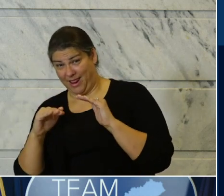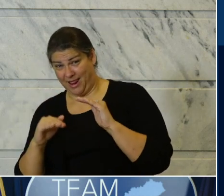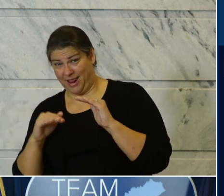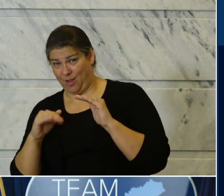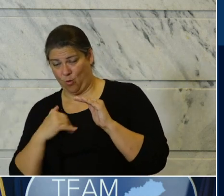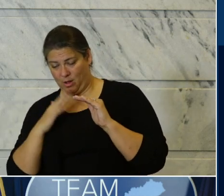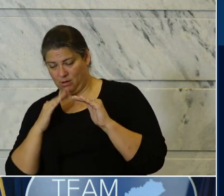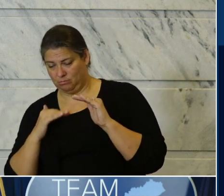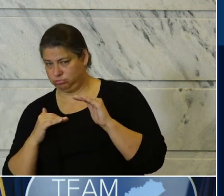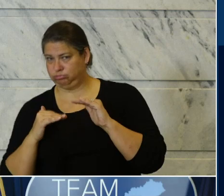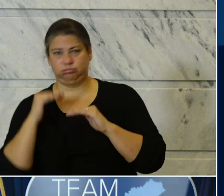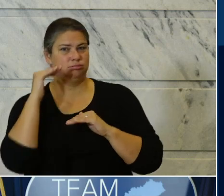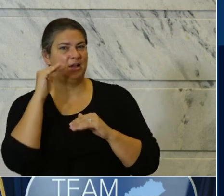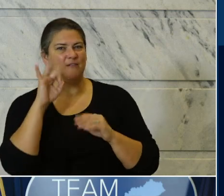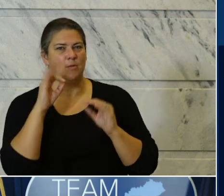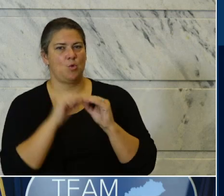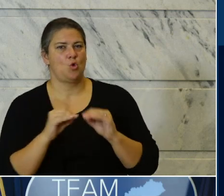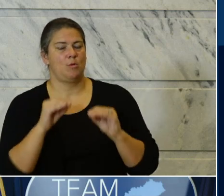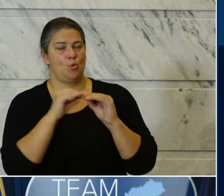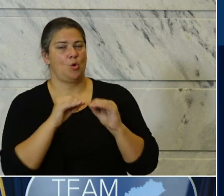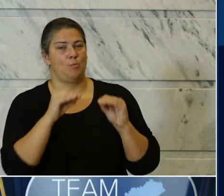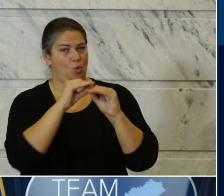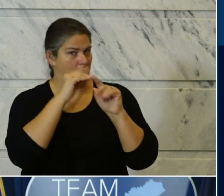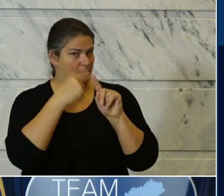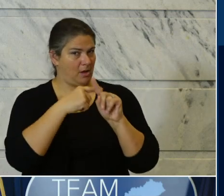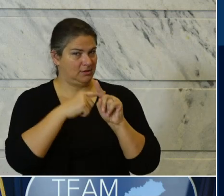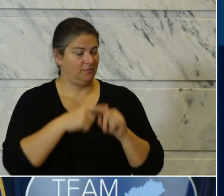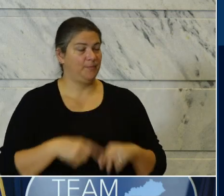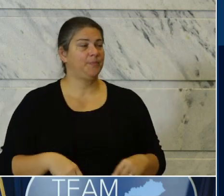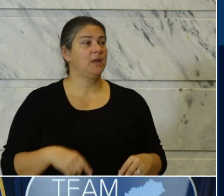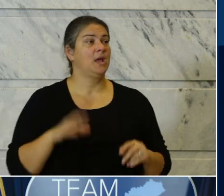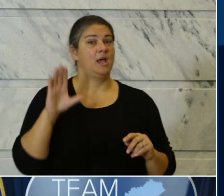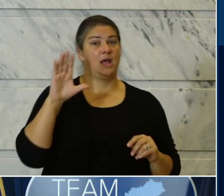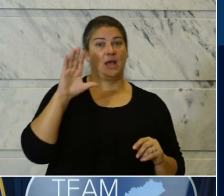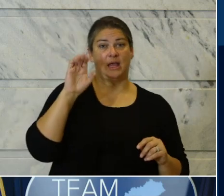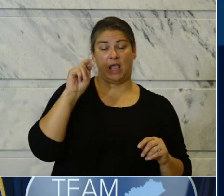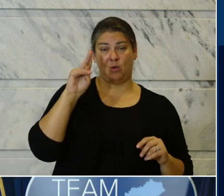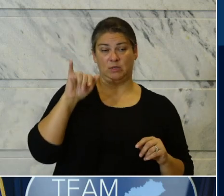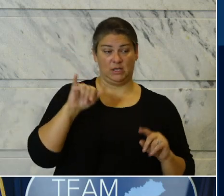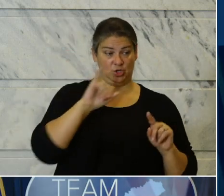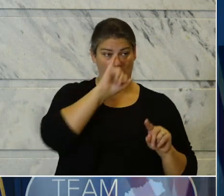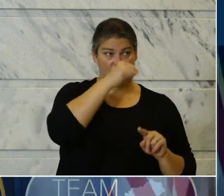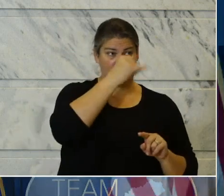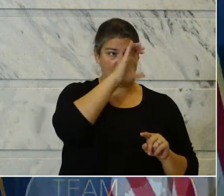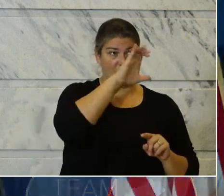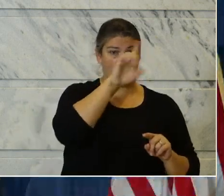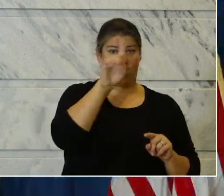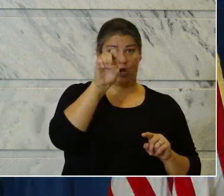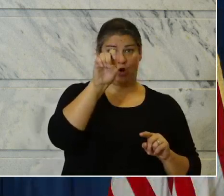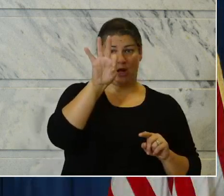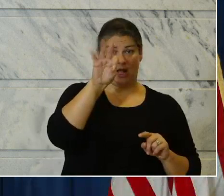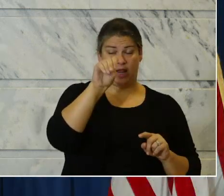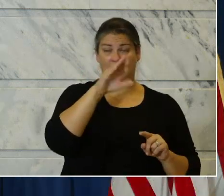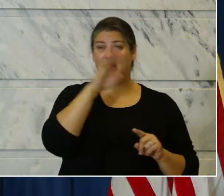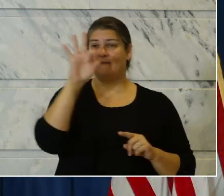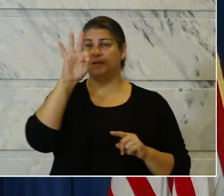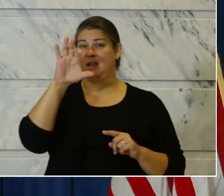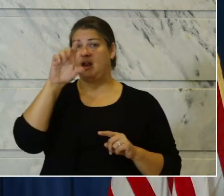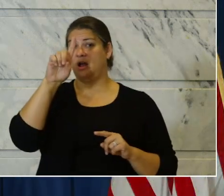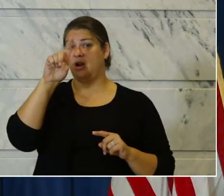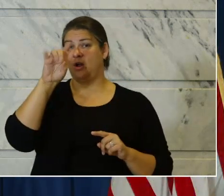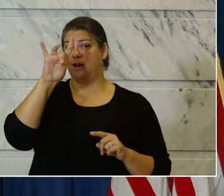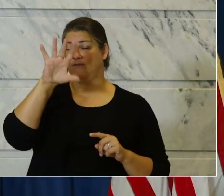positive tests. New cases by county: Jefferson 190, Fayette